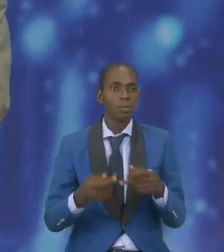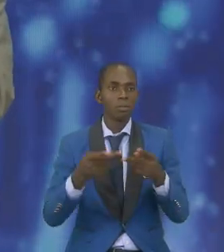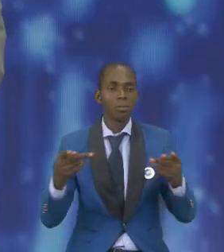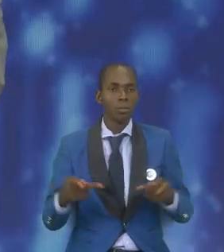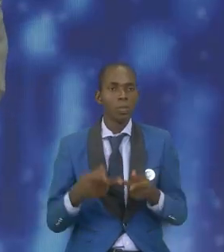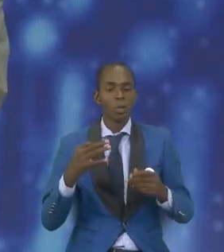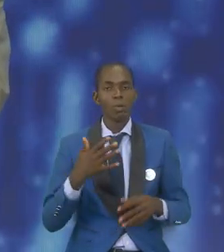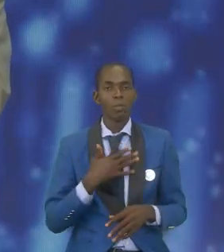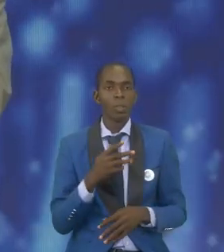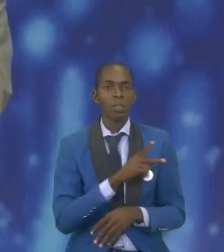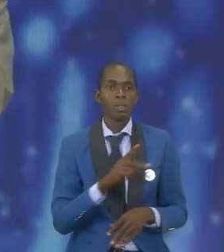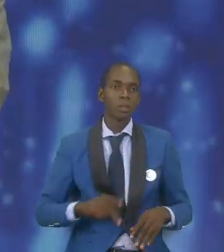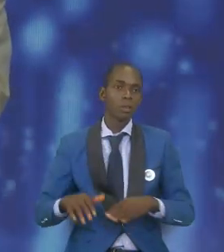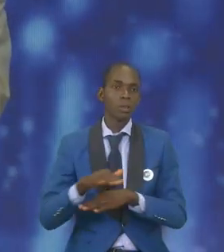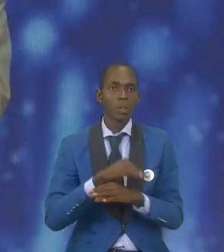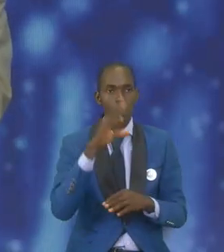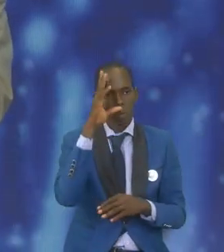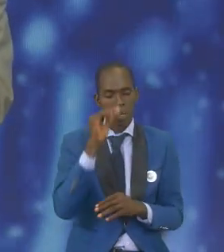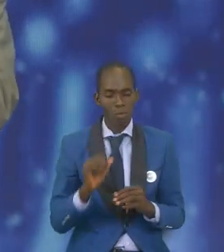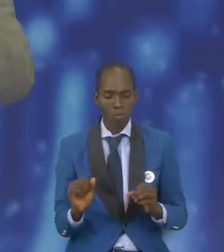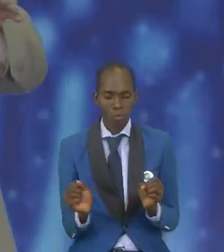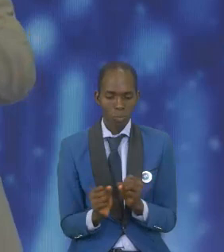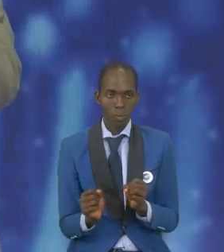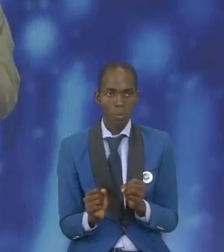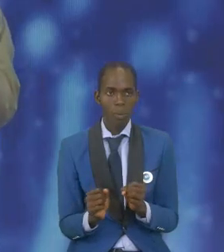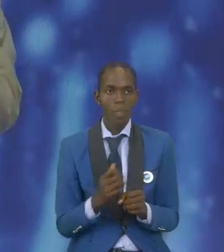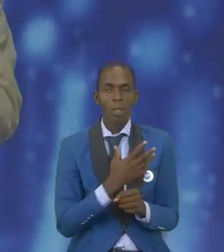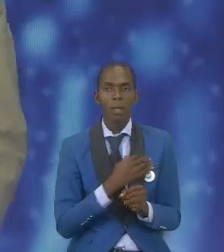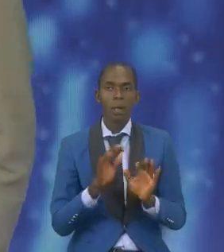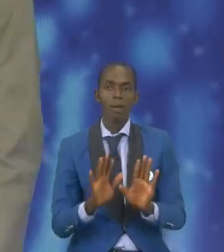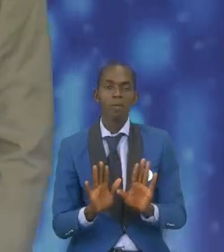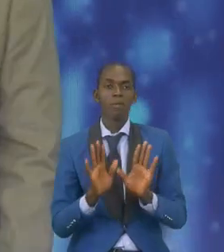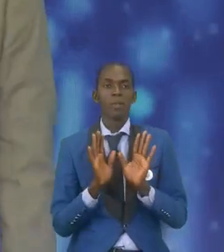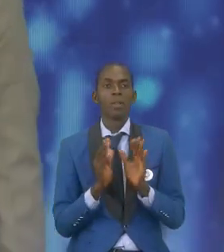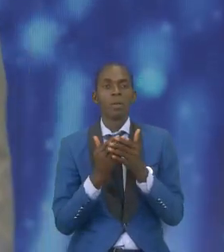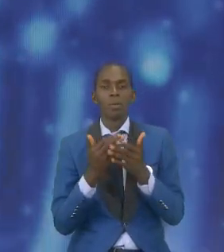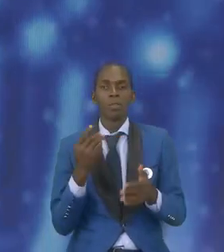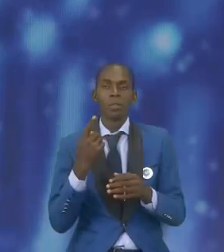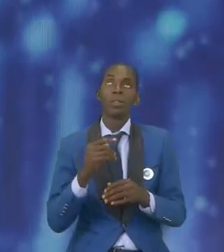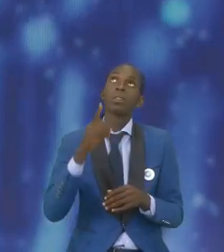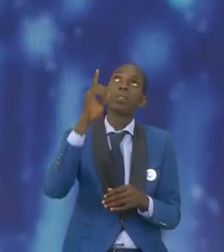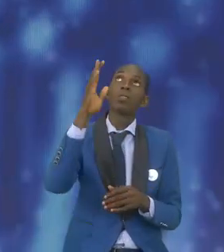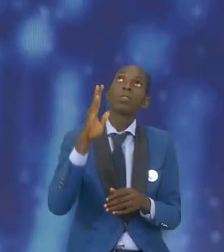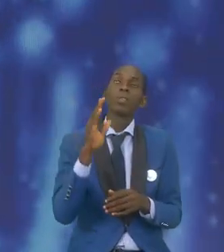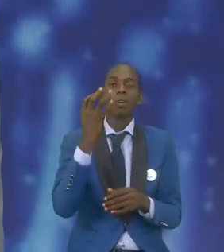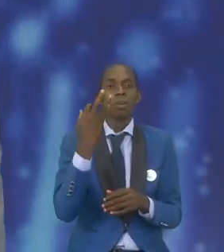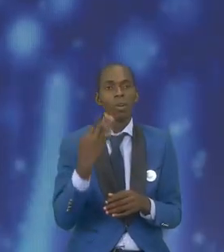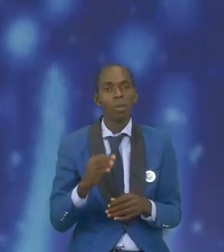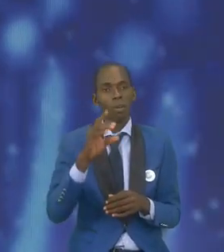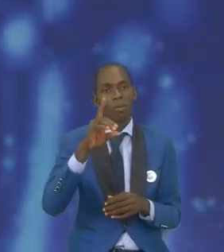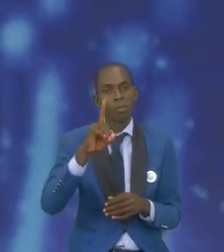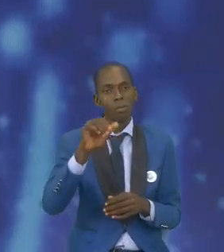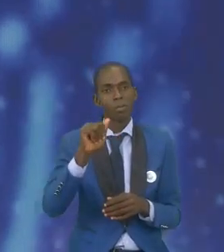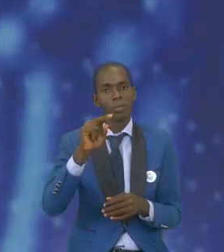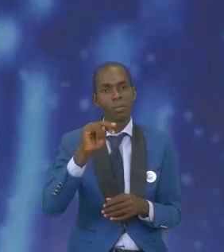kingdom, men tremble and fear before the God of